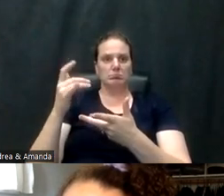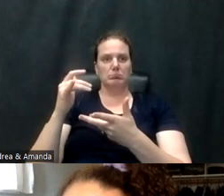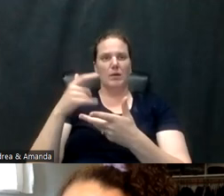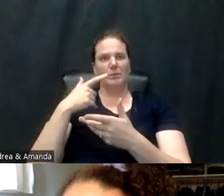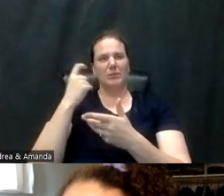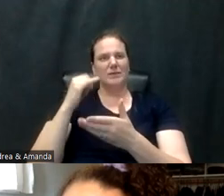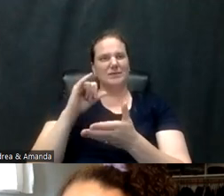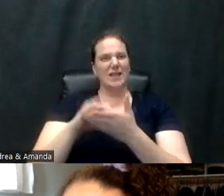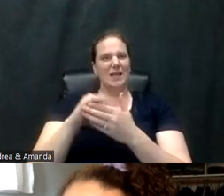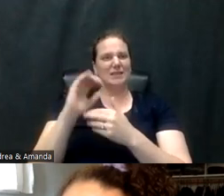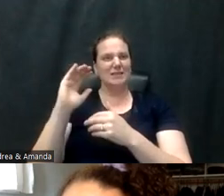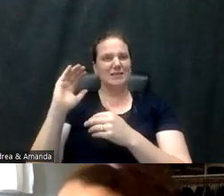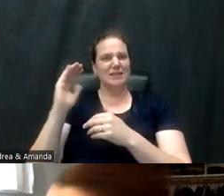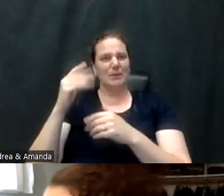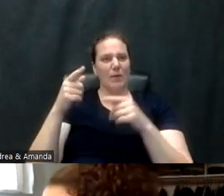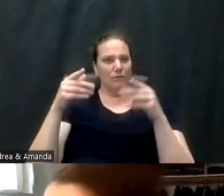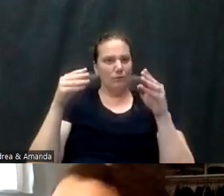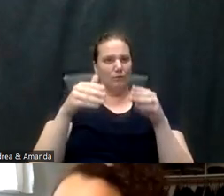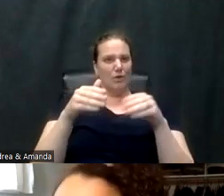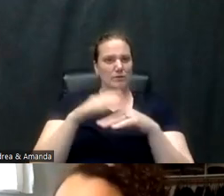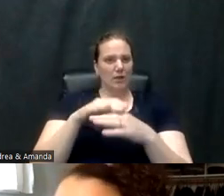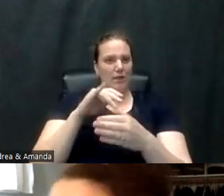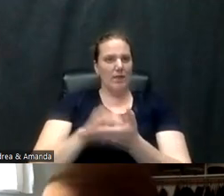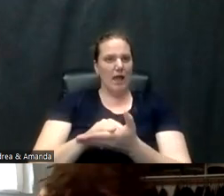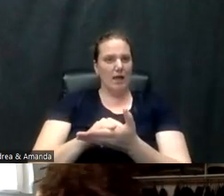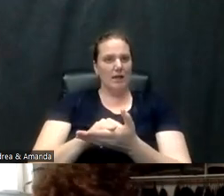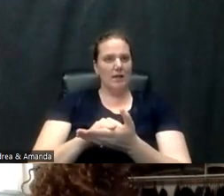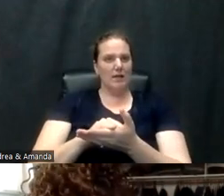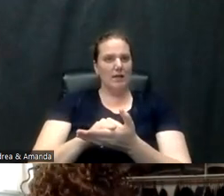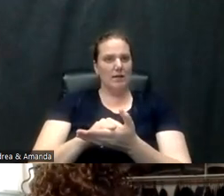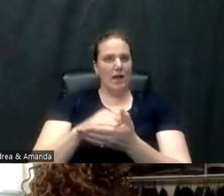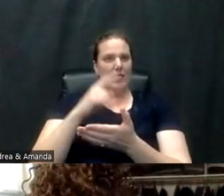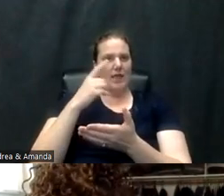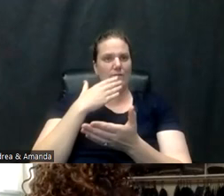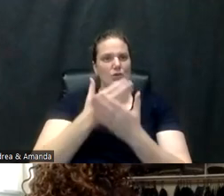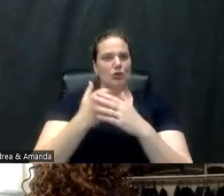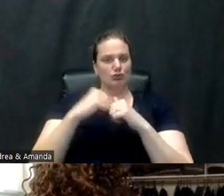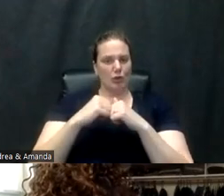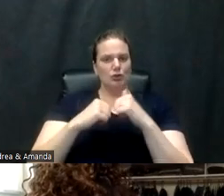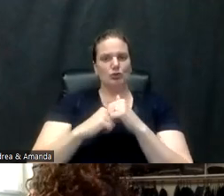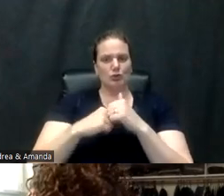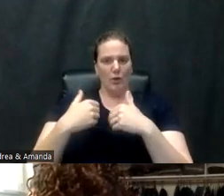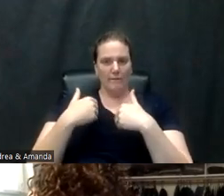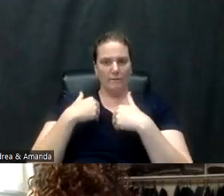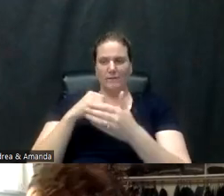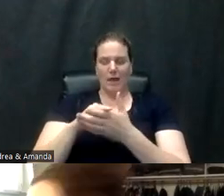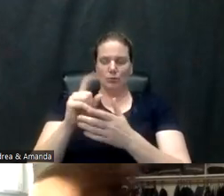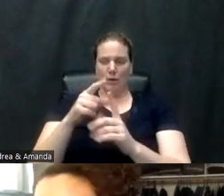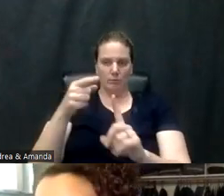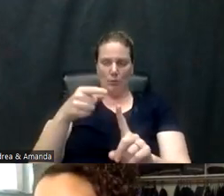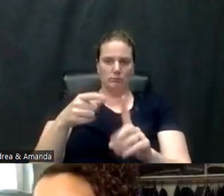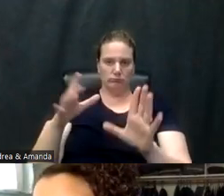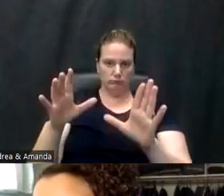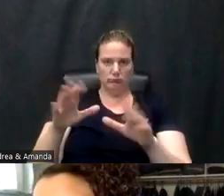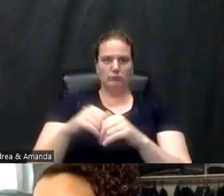because it seems like they're focusing on that, I think they have a good structure is where I'm going, at least for